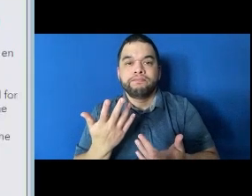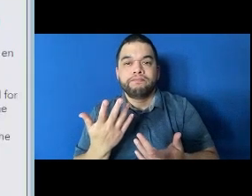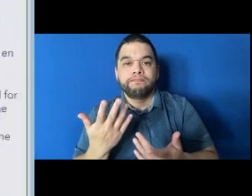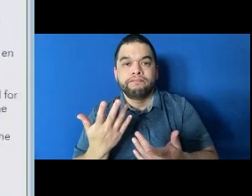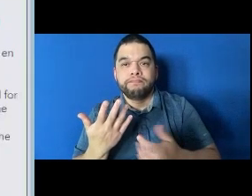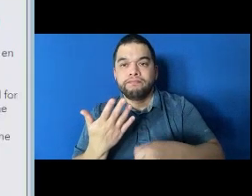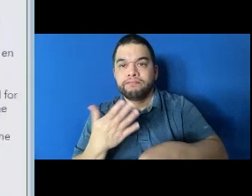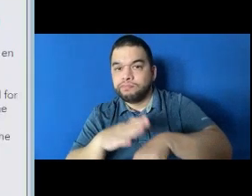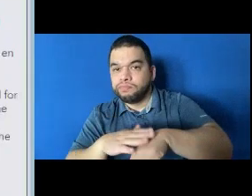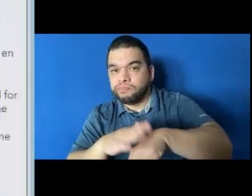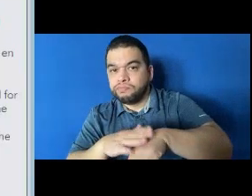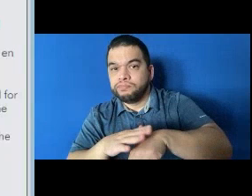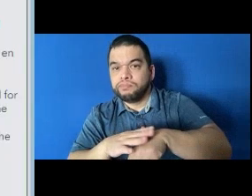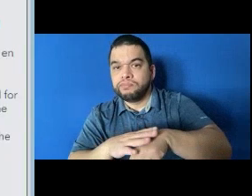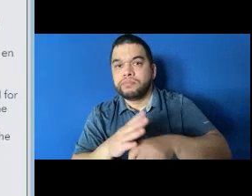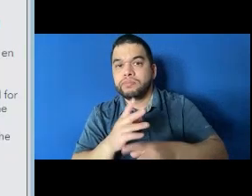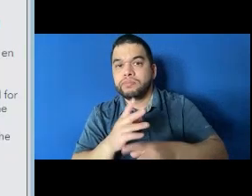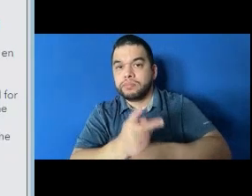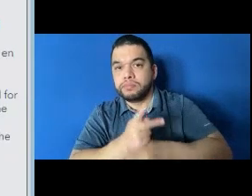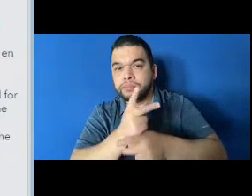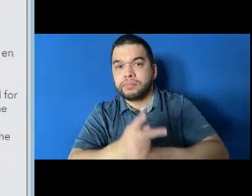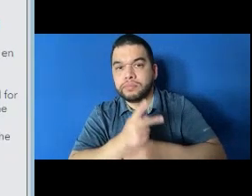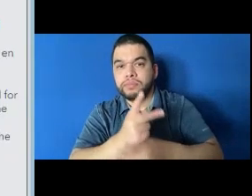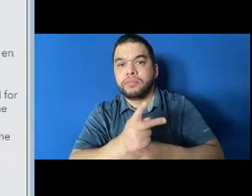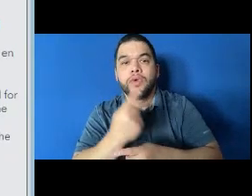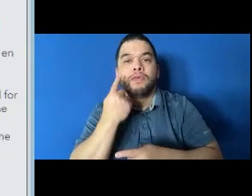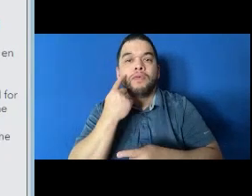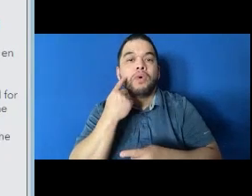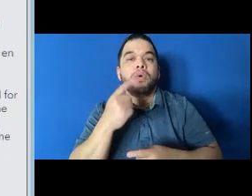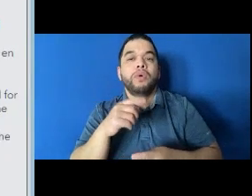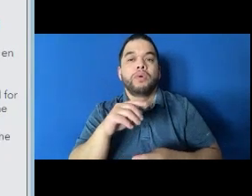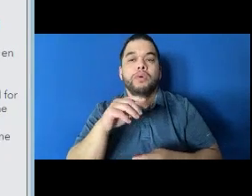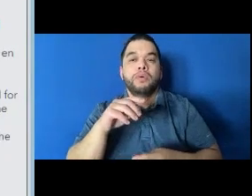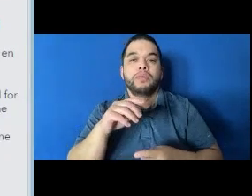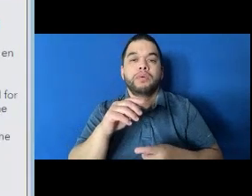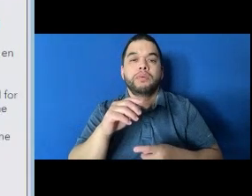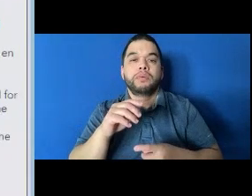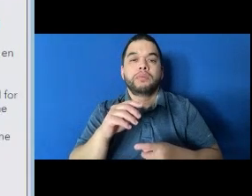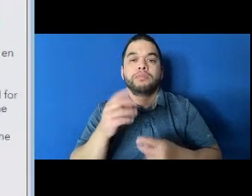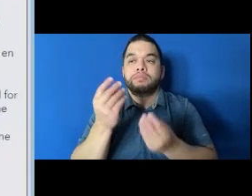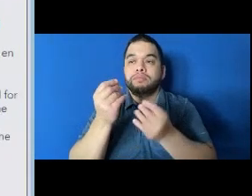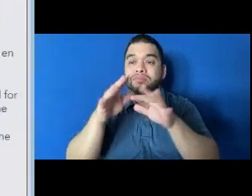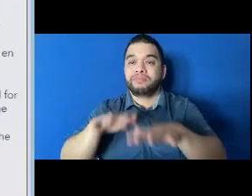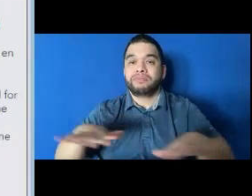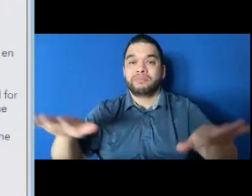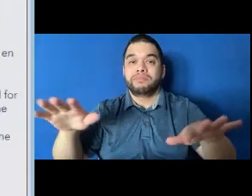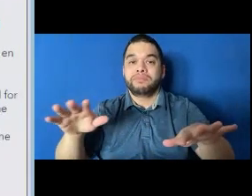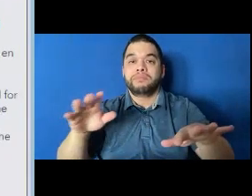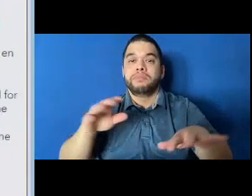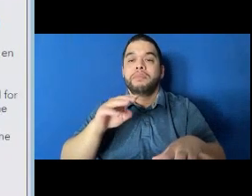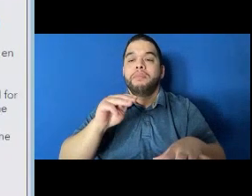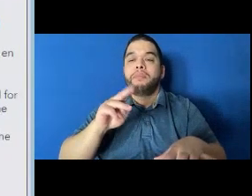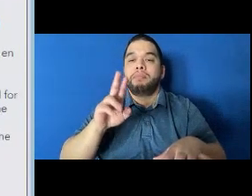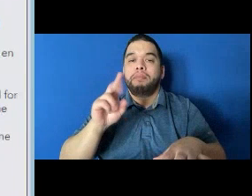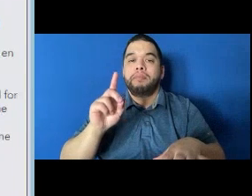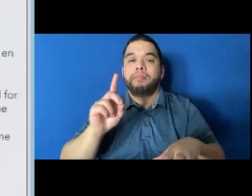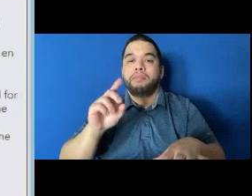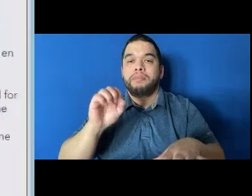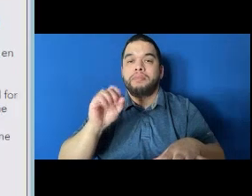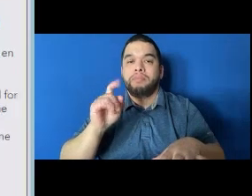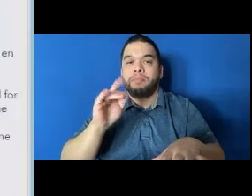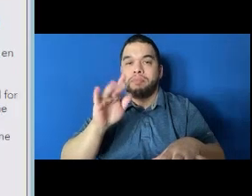idea of how susceptible a particular area is in relation to landslides. So the ones that